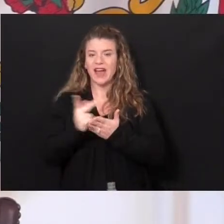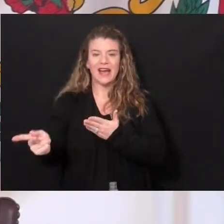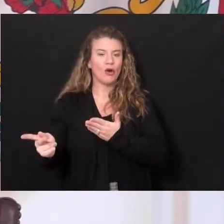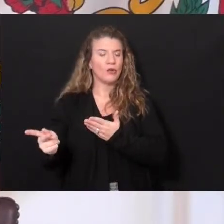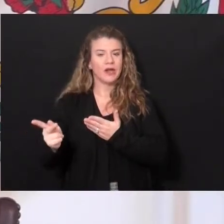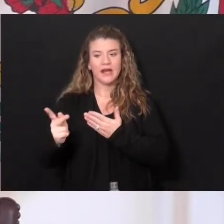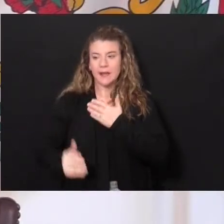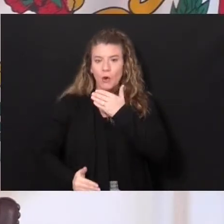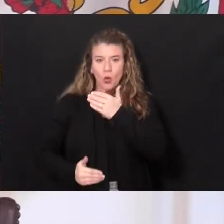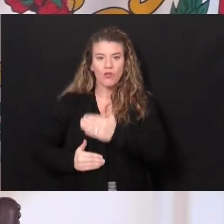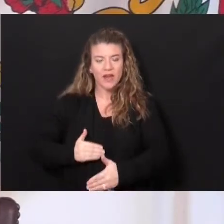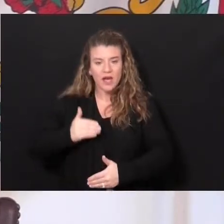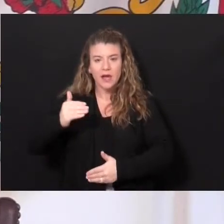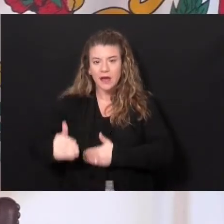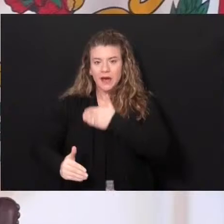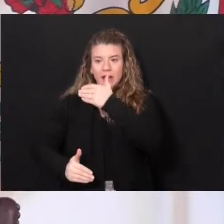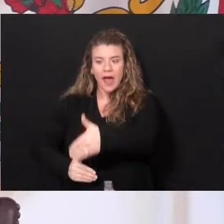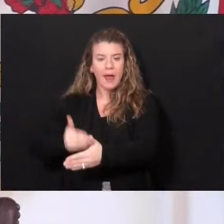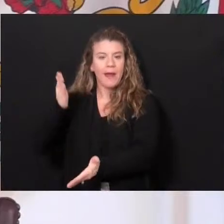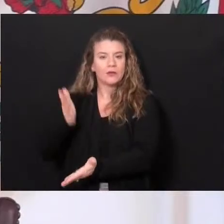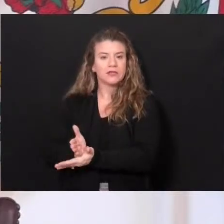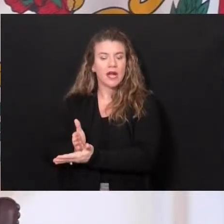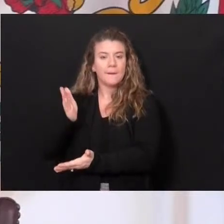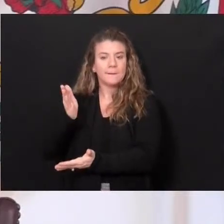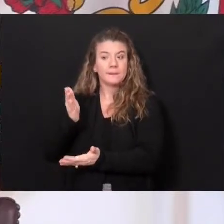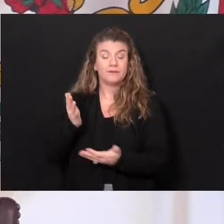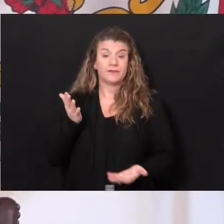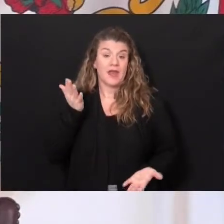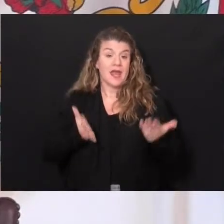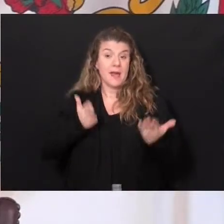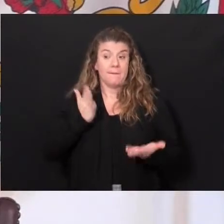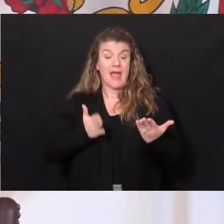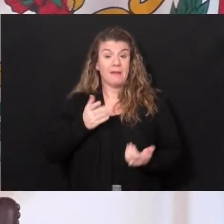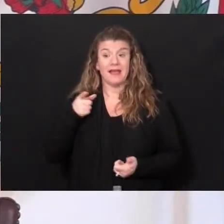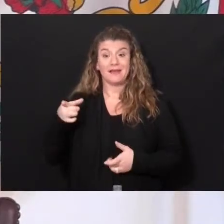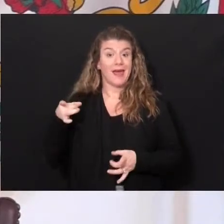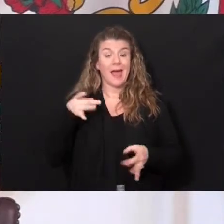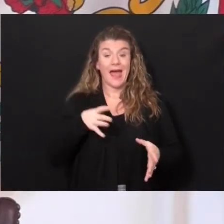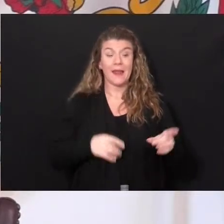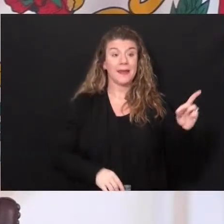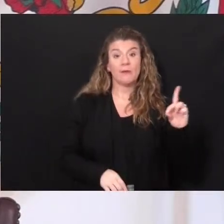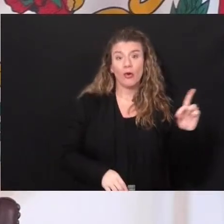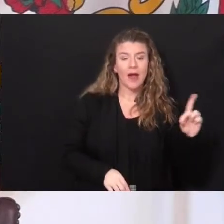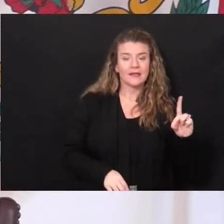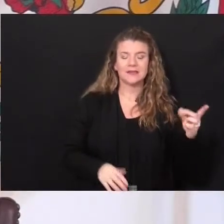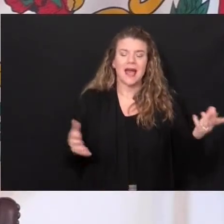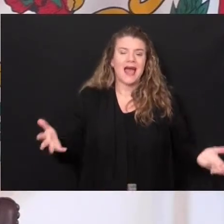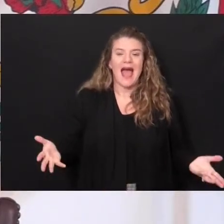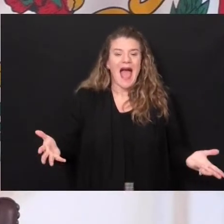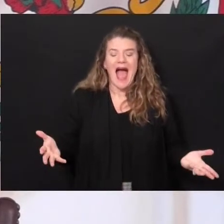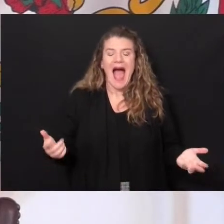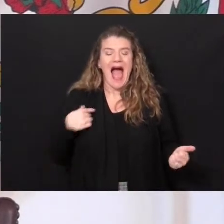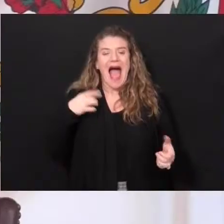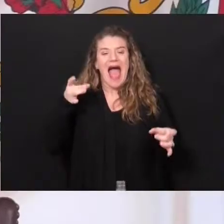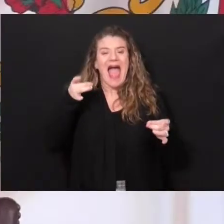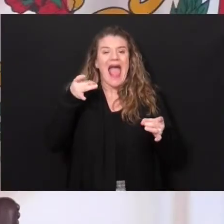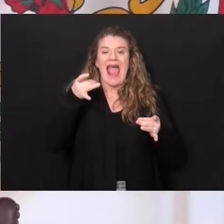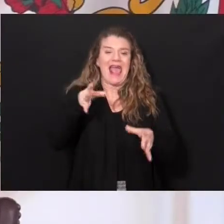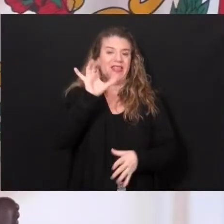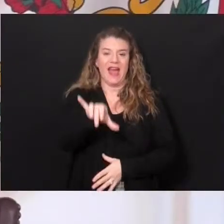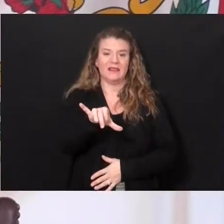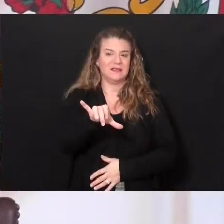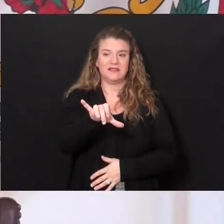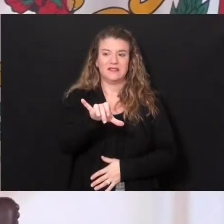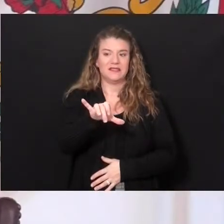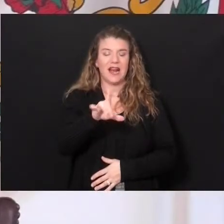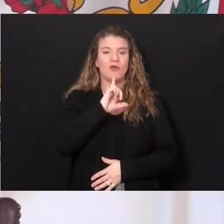and everything, probably because maybe their hatred towards the Democrats. I can't stand that. And